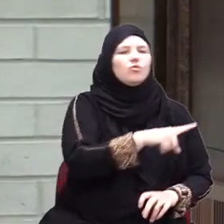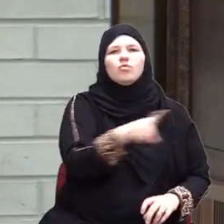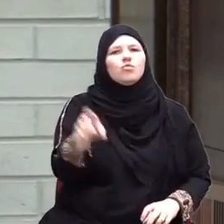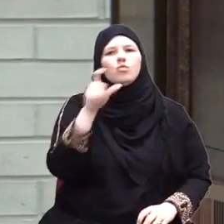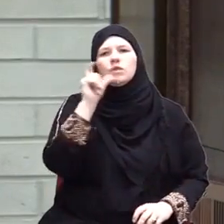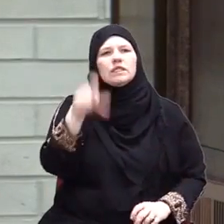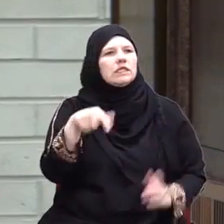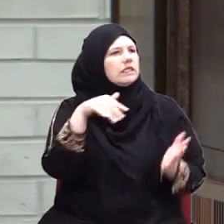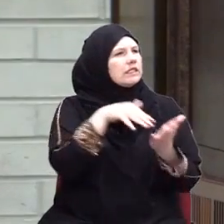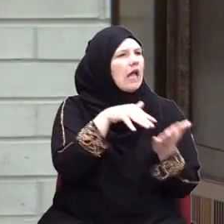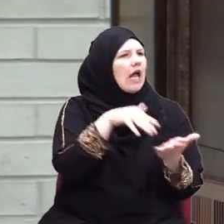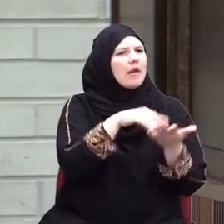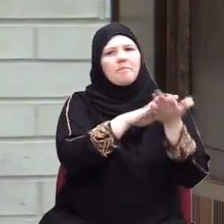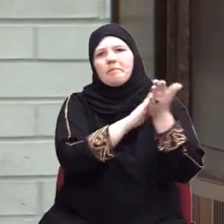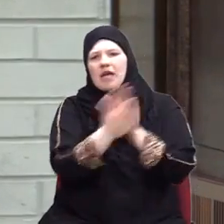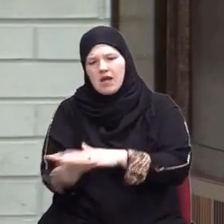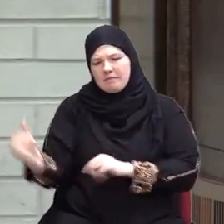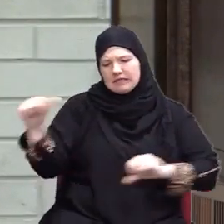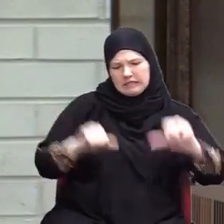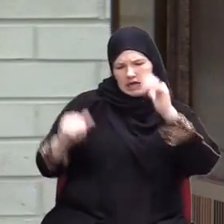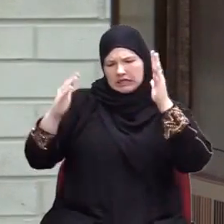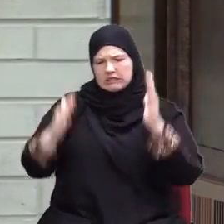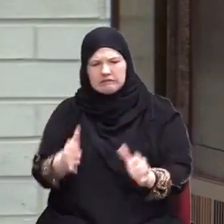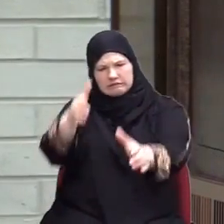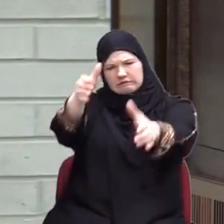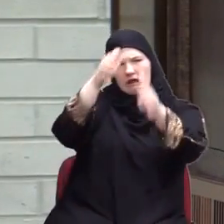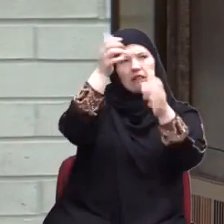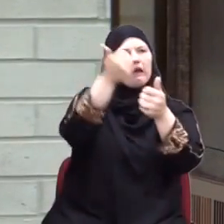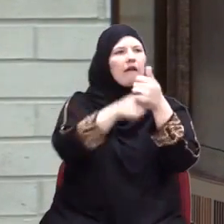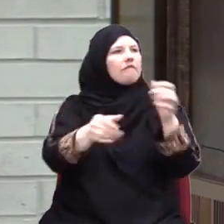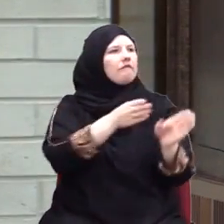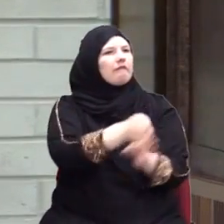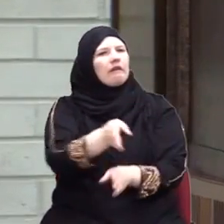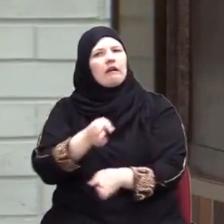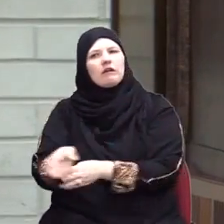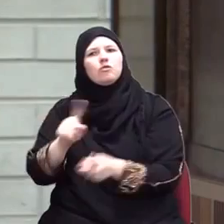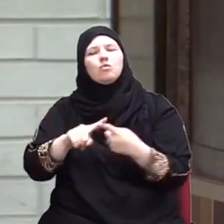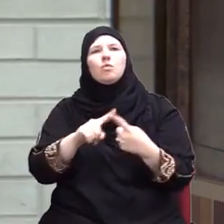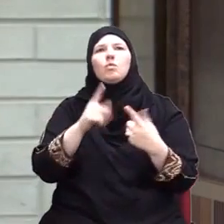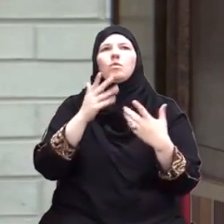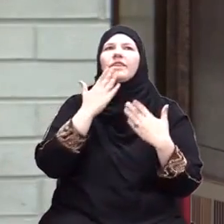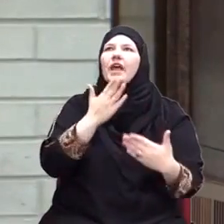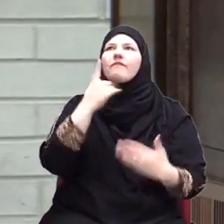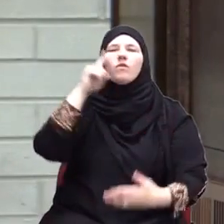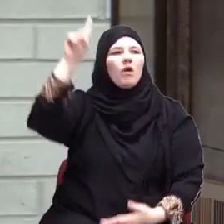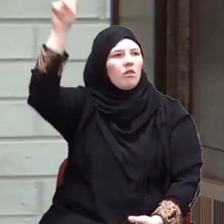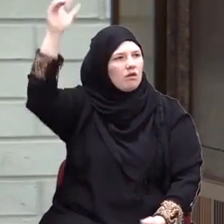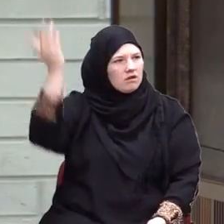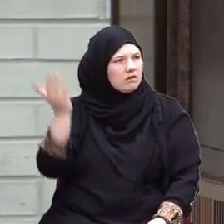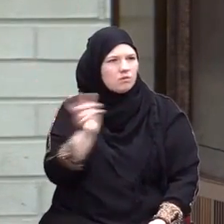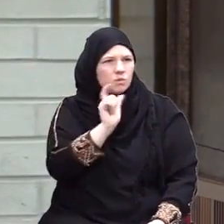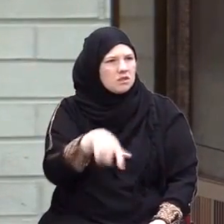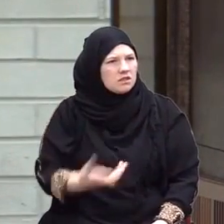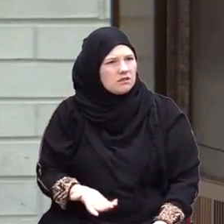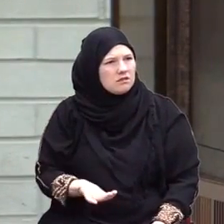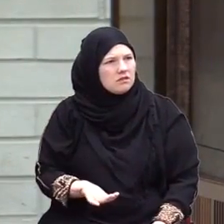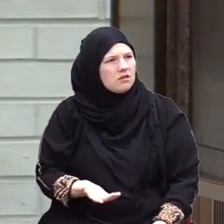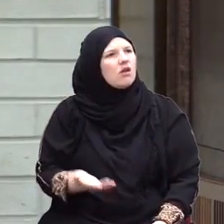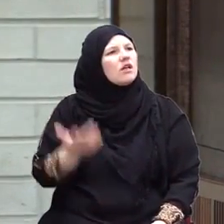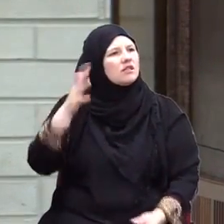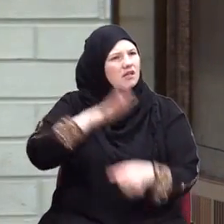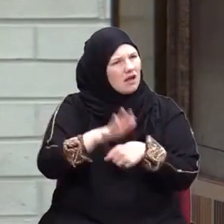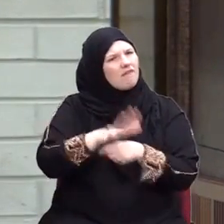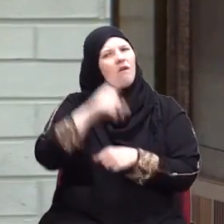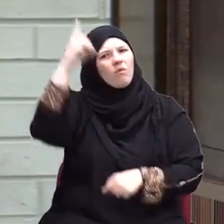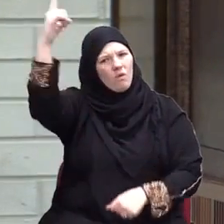to study and become a scientist in every field to appreciate what Allah is saying. It's enough that He said